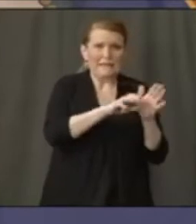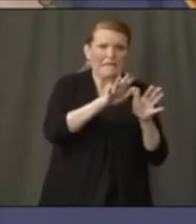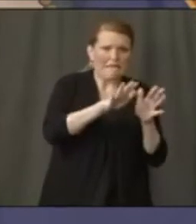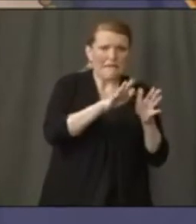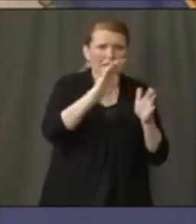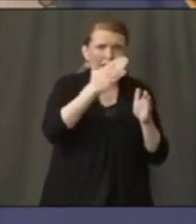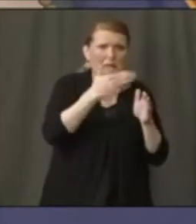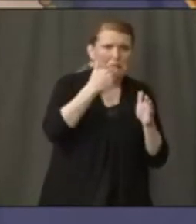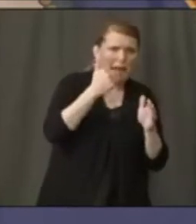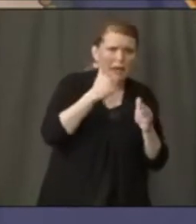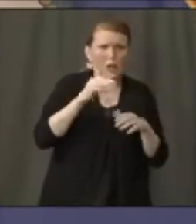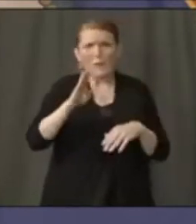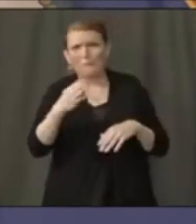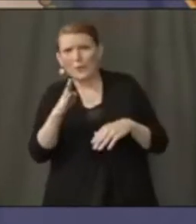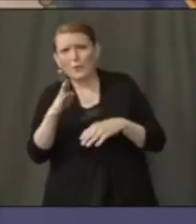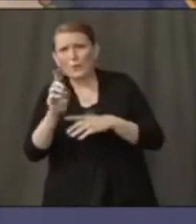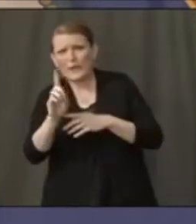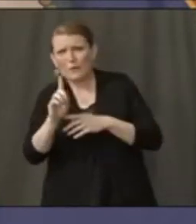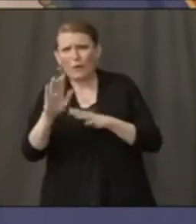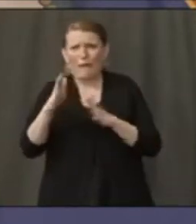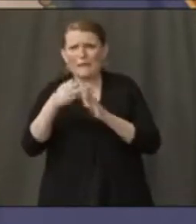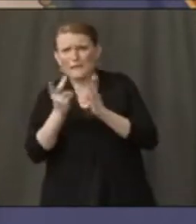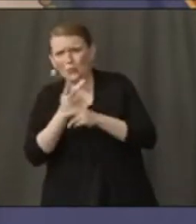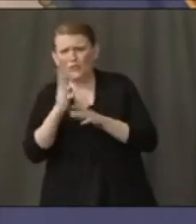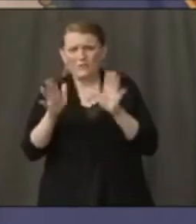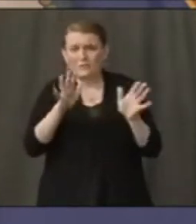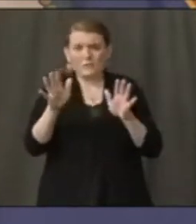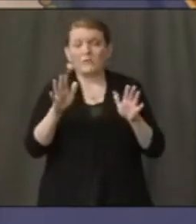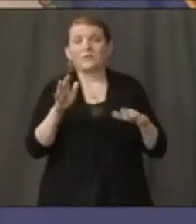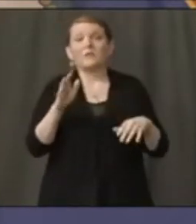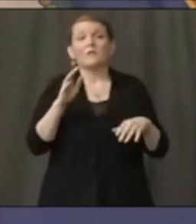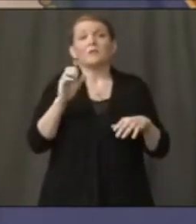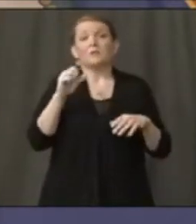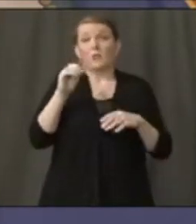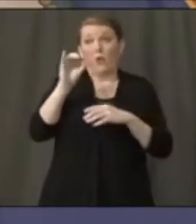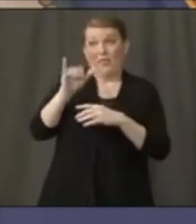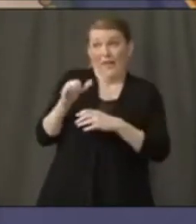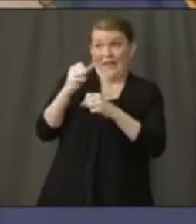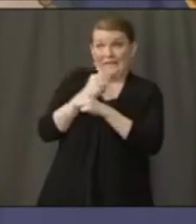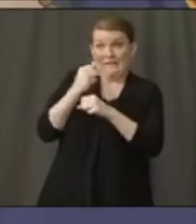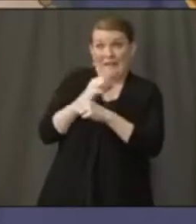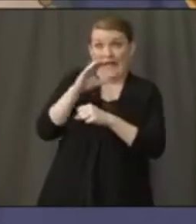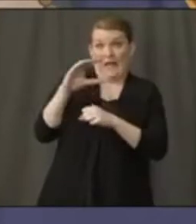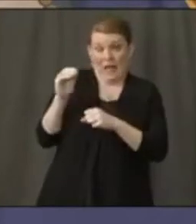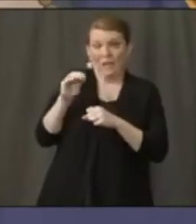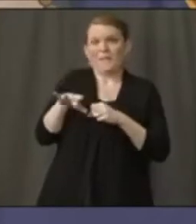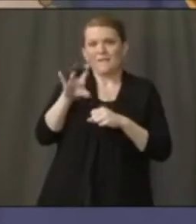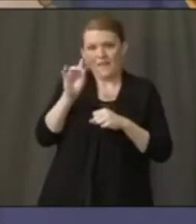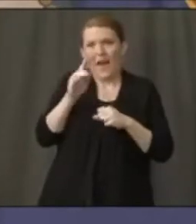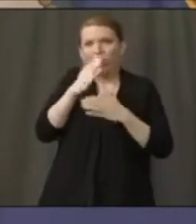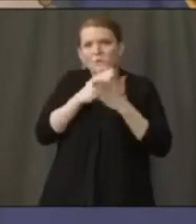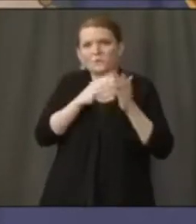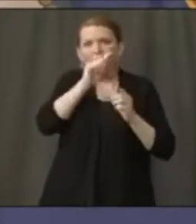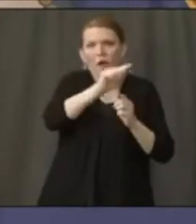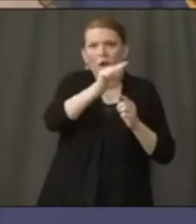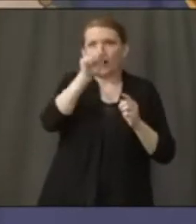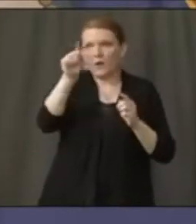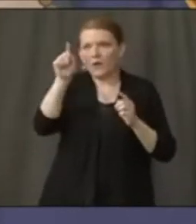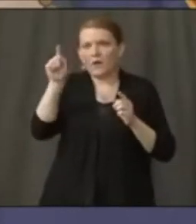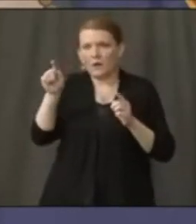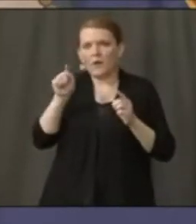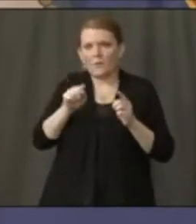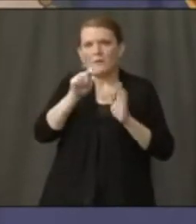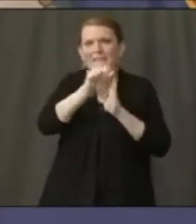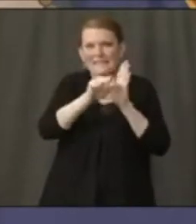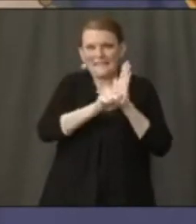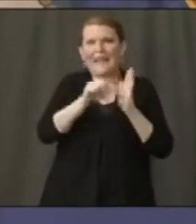that it's Wyoming, Alaska, Florida, Louisiana are the states that are hit in many cases by far